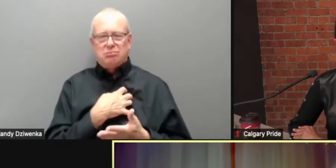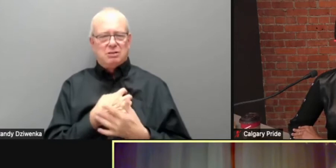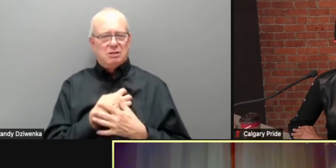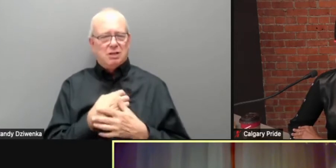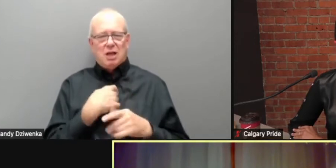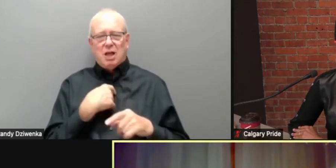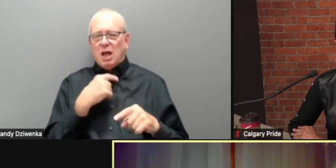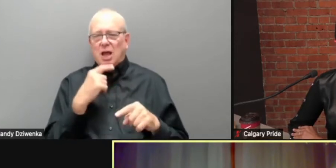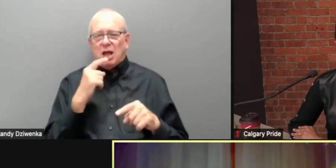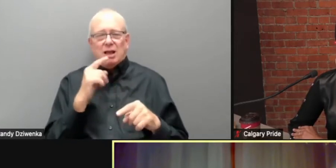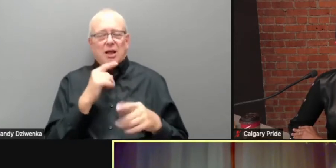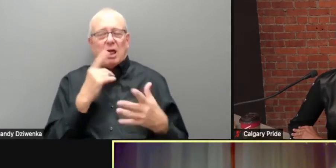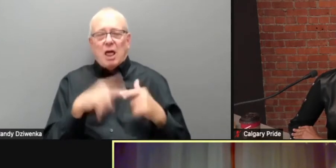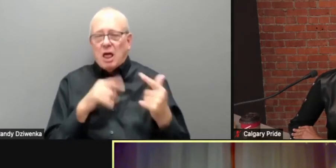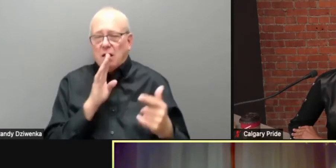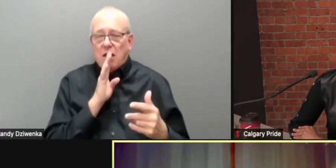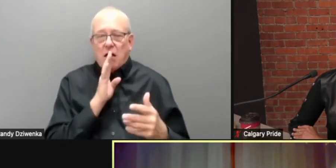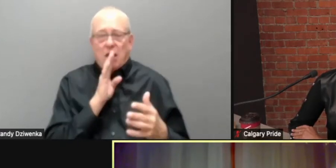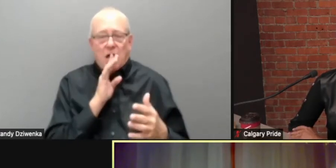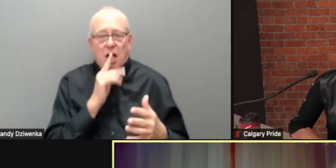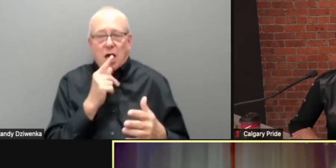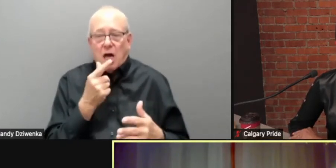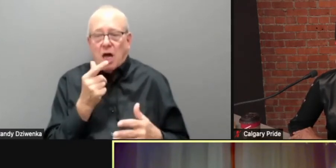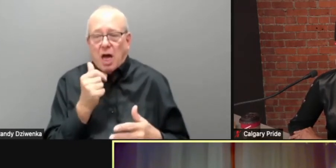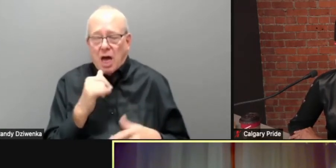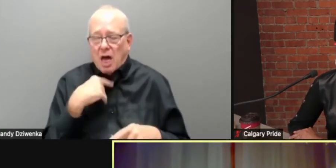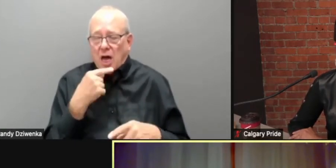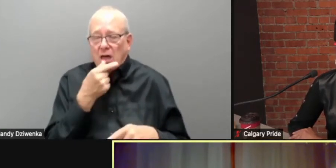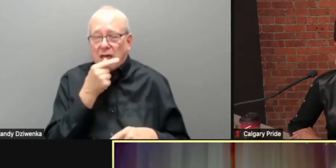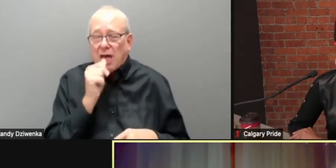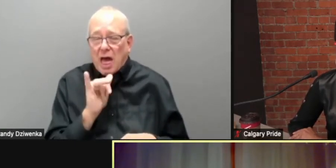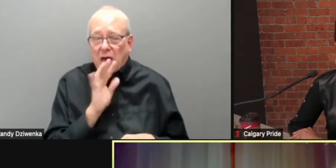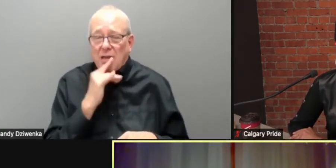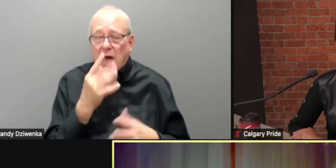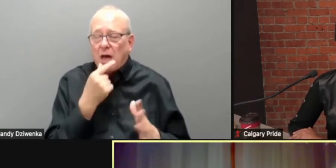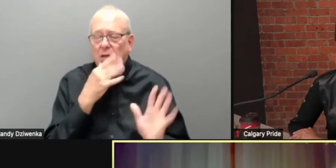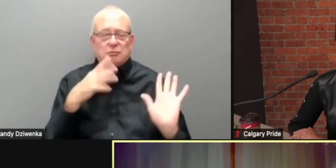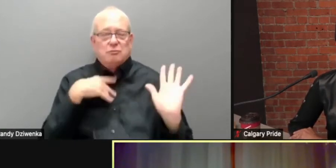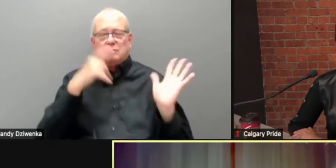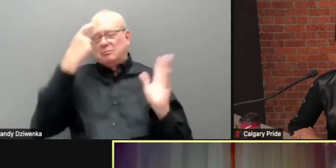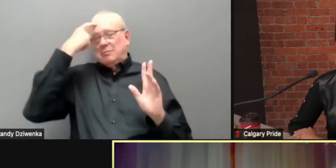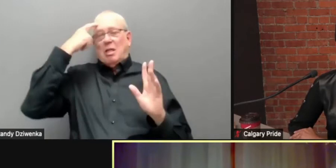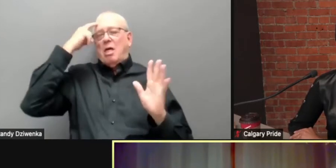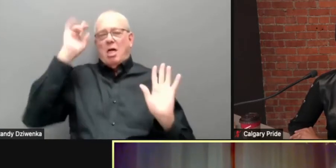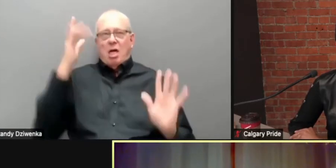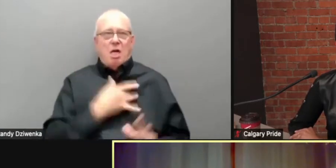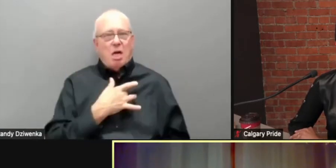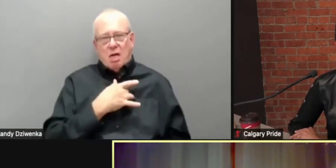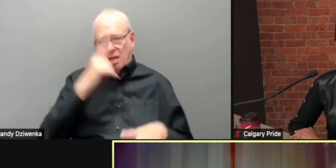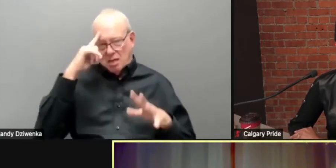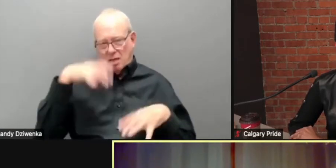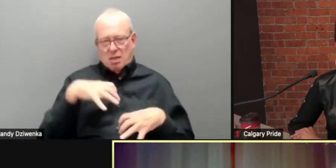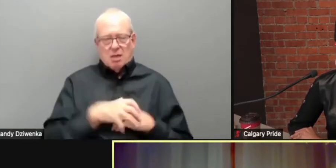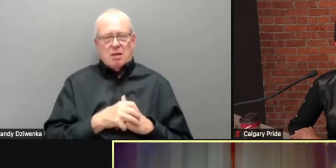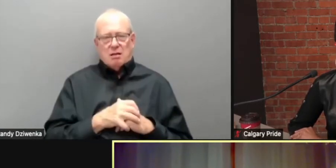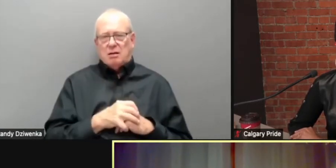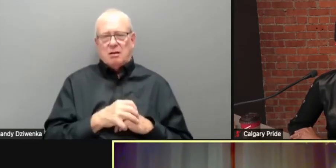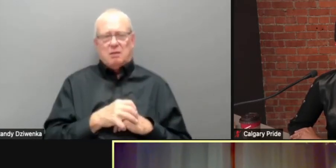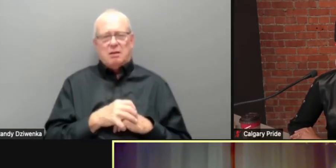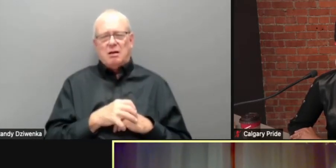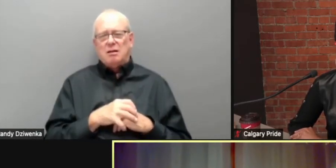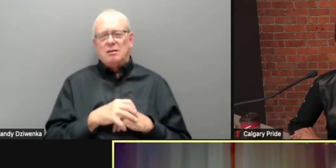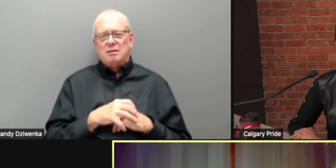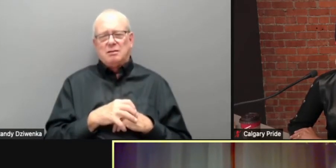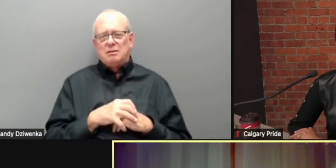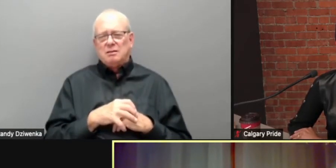so traumatic for me. Like Prince Manvendra ji said that he had a lot of girlfriends. It was the least expected thing out of